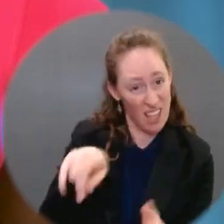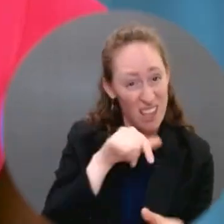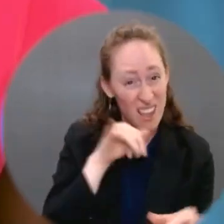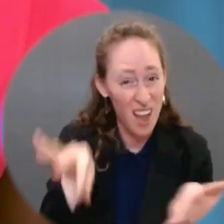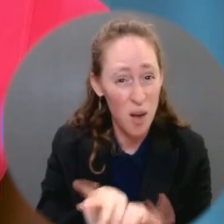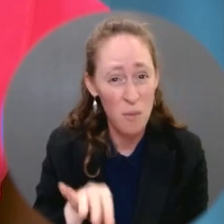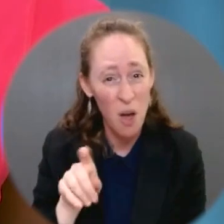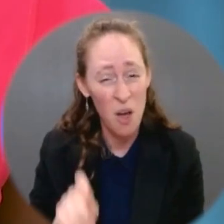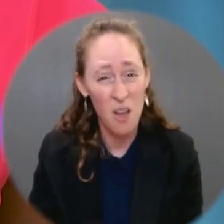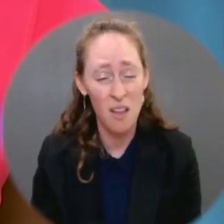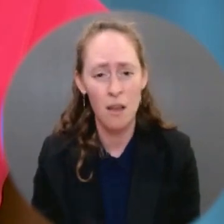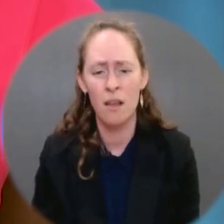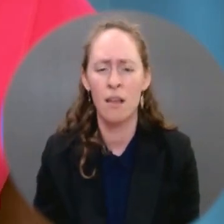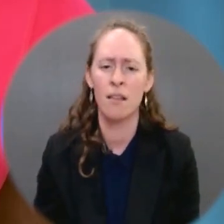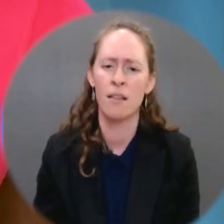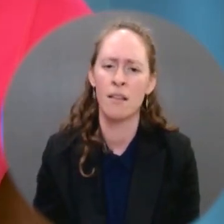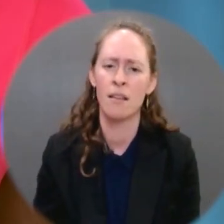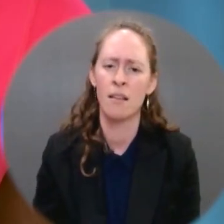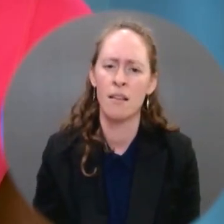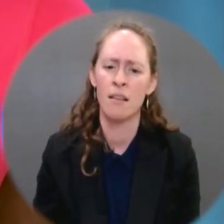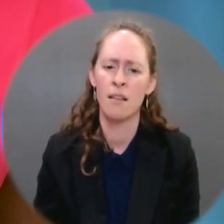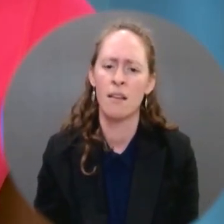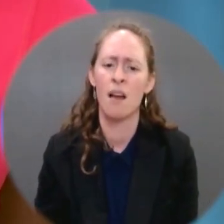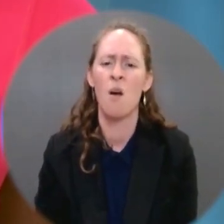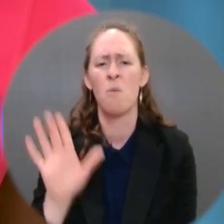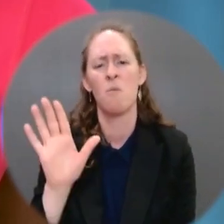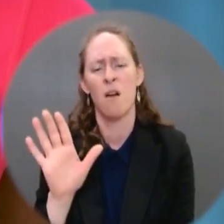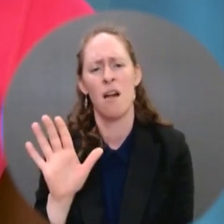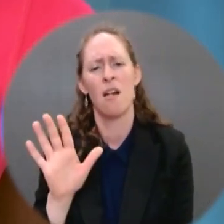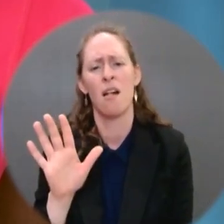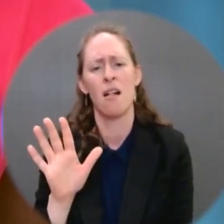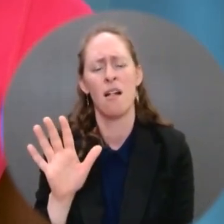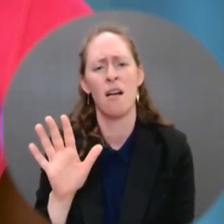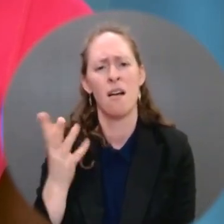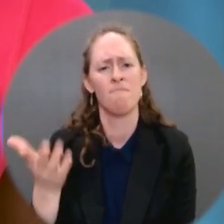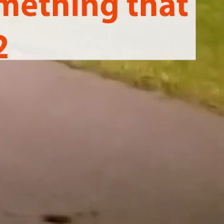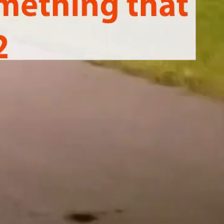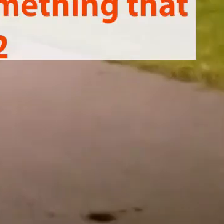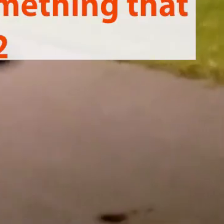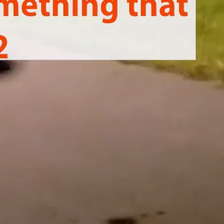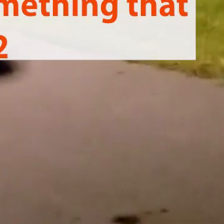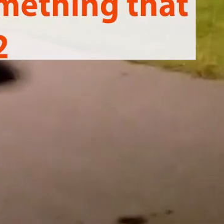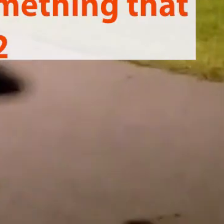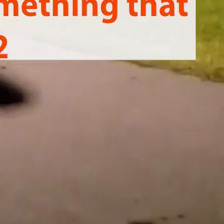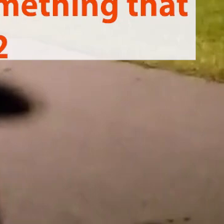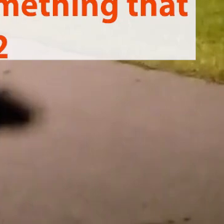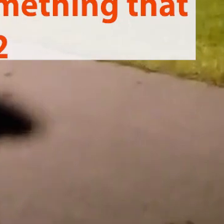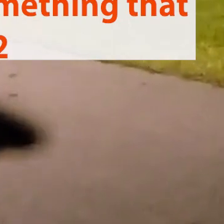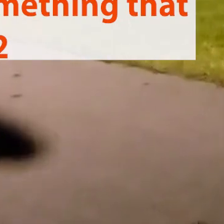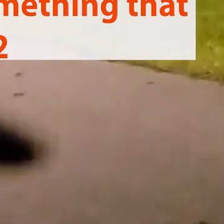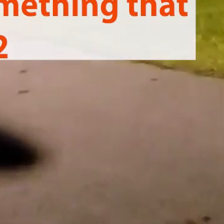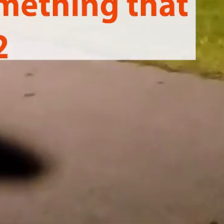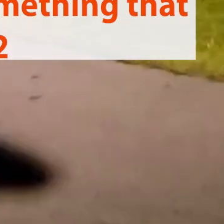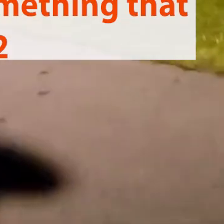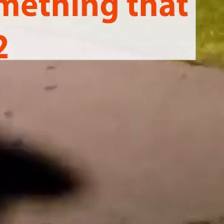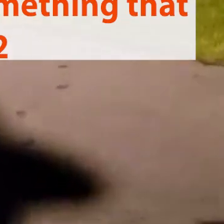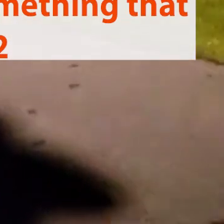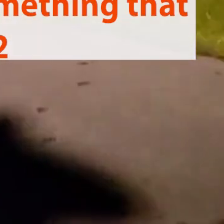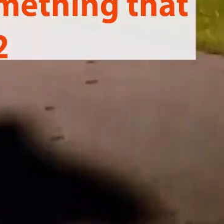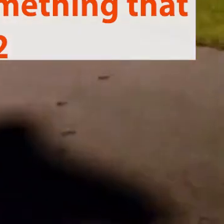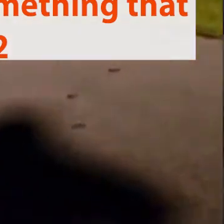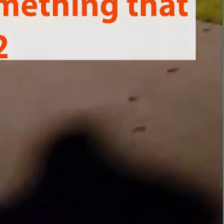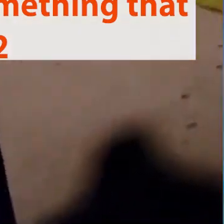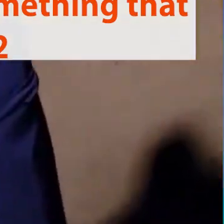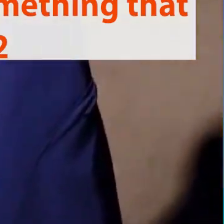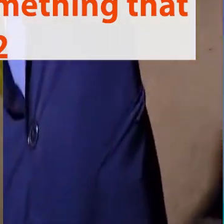The president spoke to, he was asked directly about... The Saudi foreign minister says he didn't hear you accuse